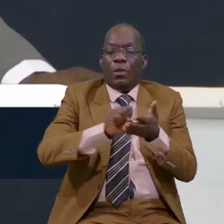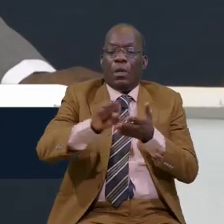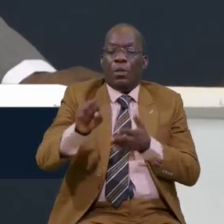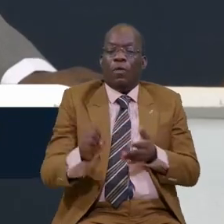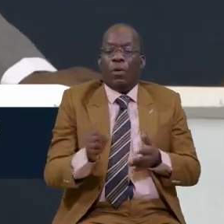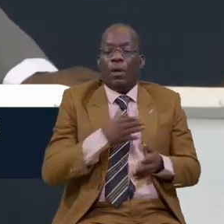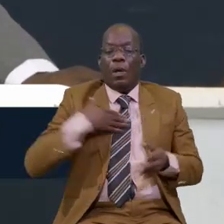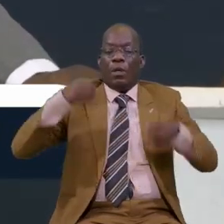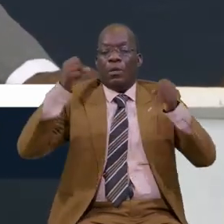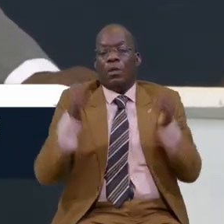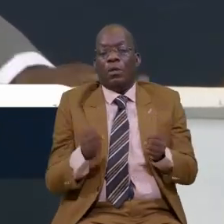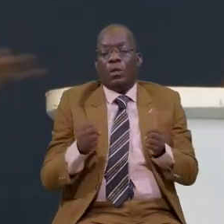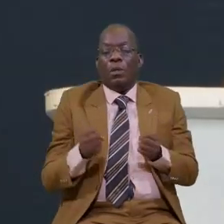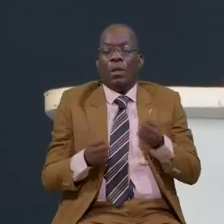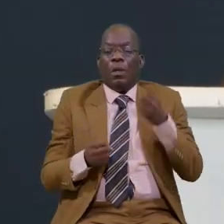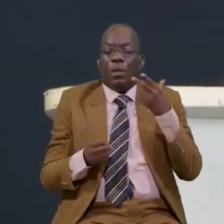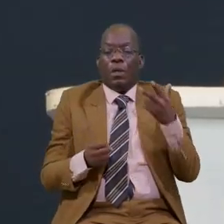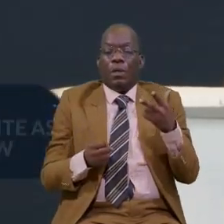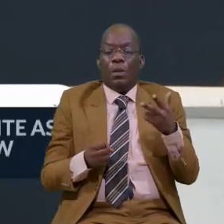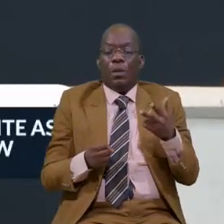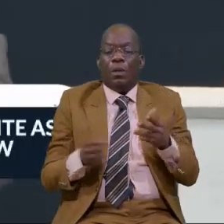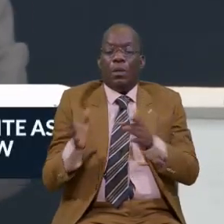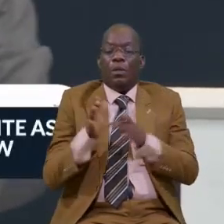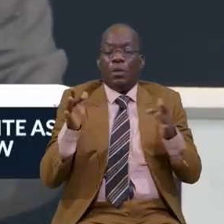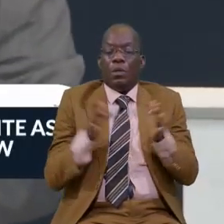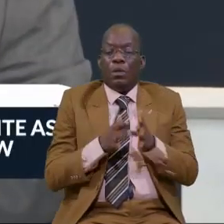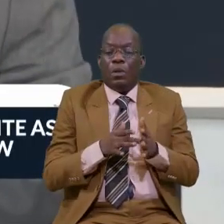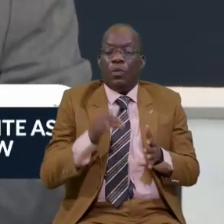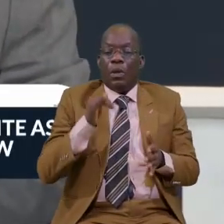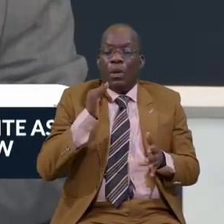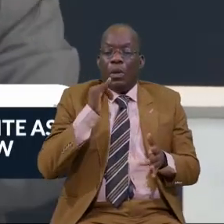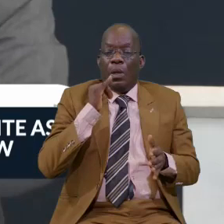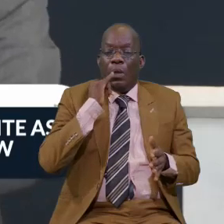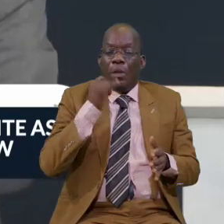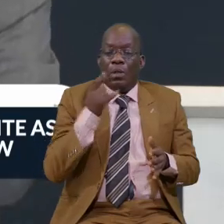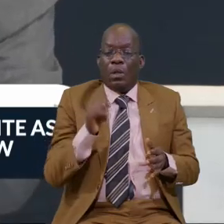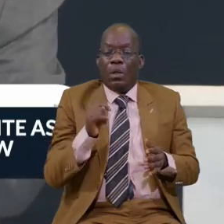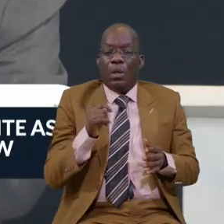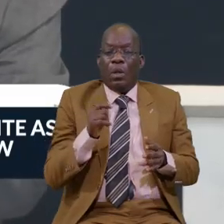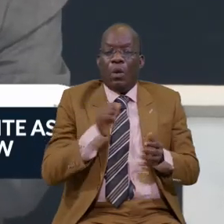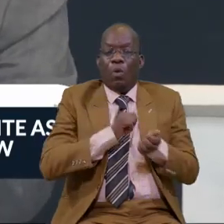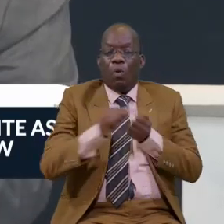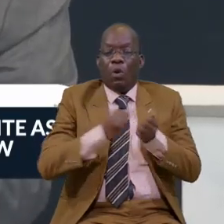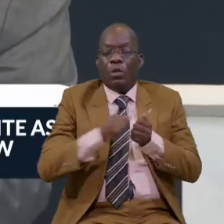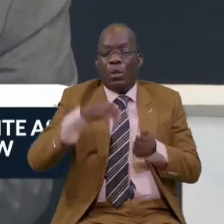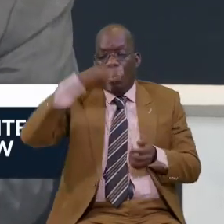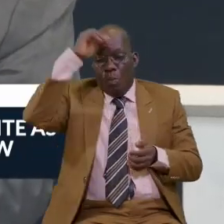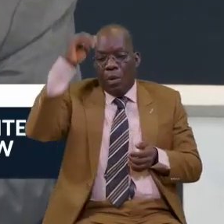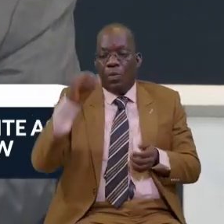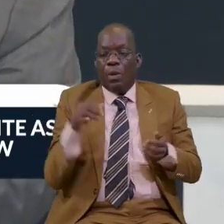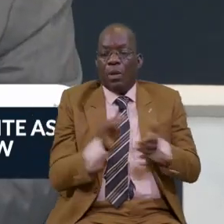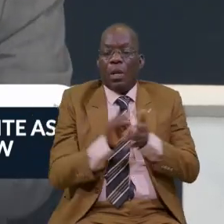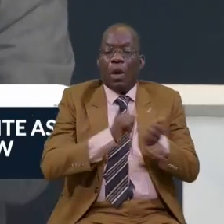strengthens. Number three, Jesus is the washman that washes every